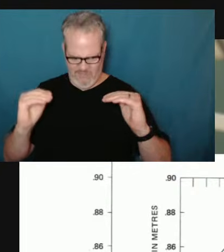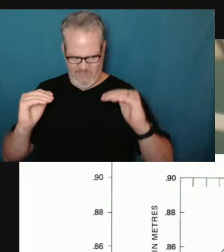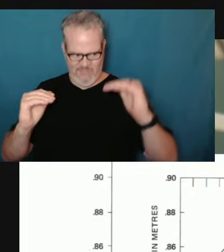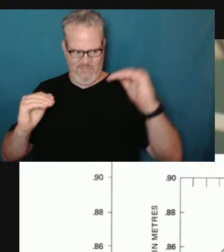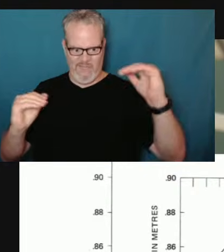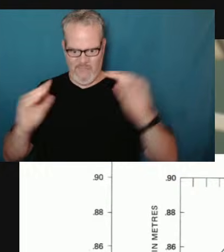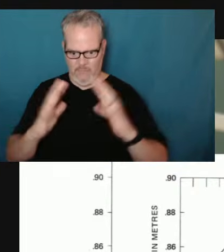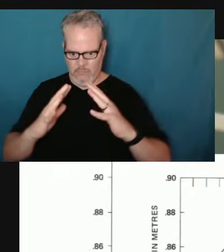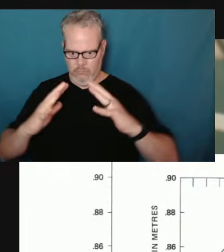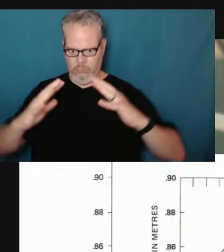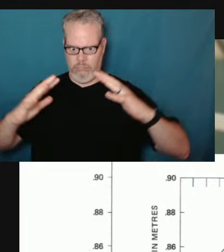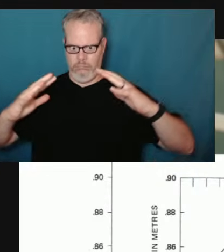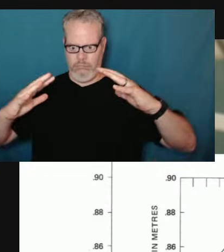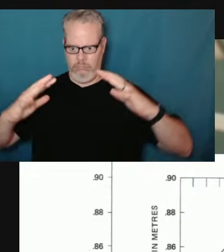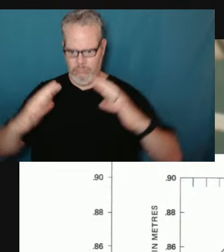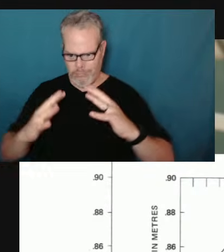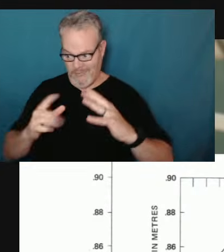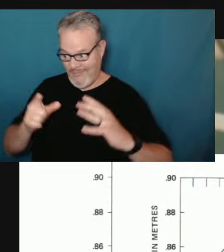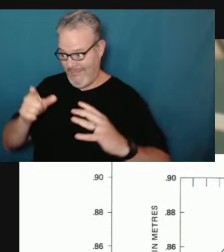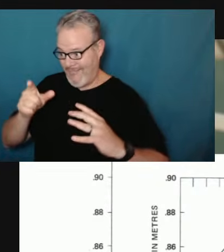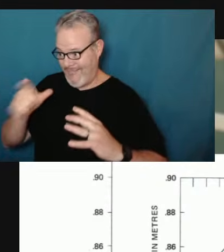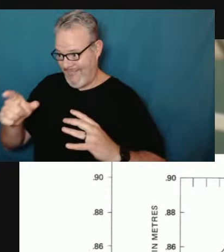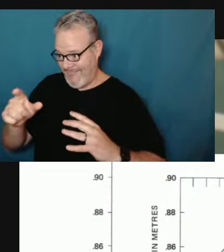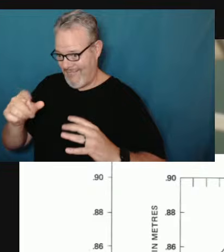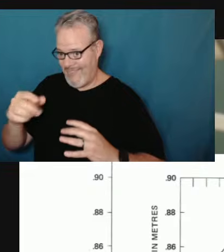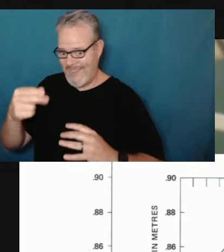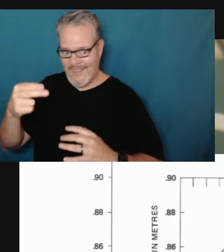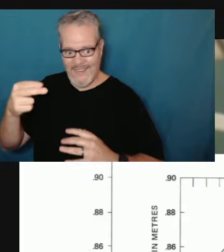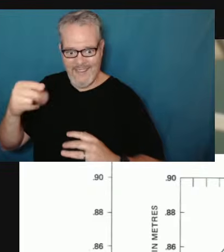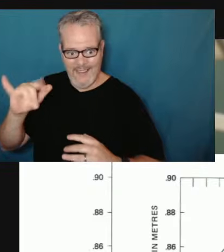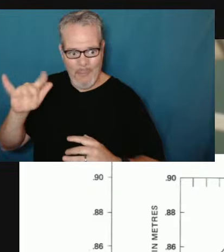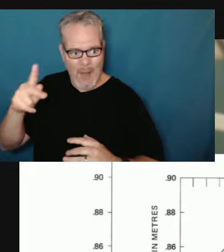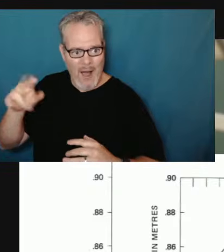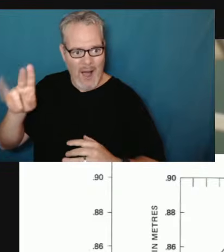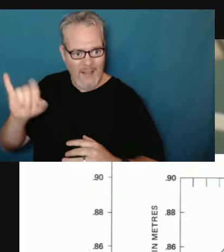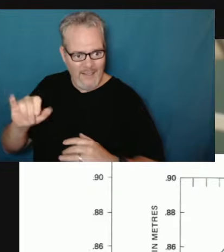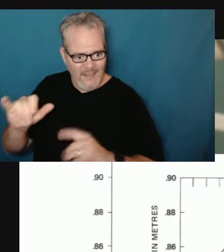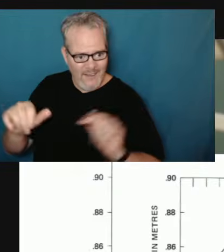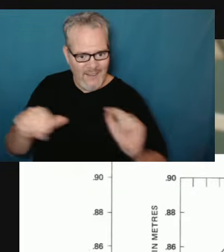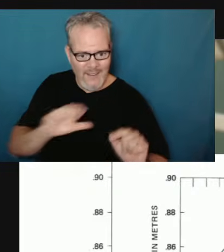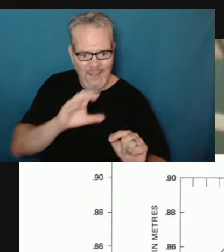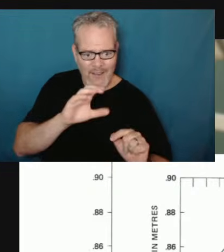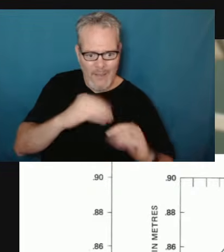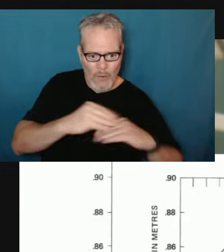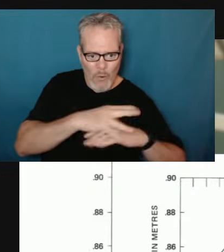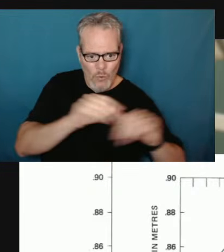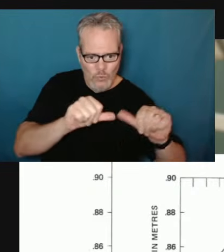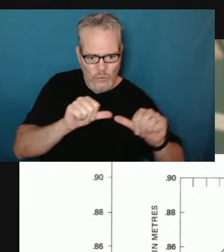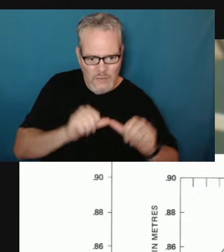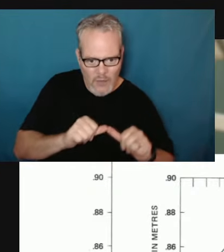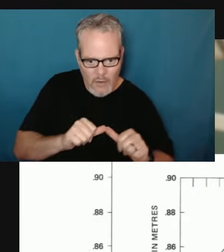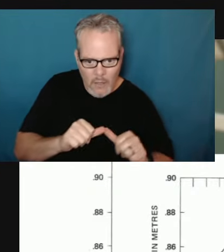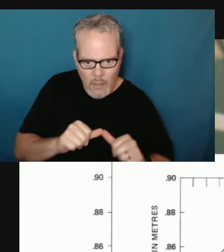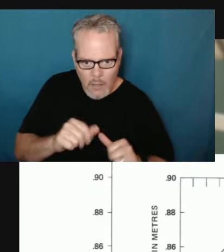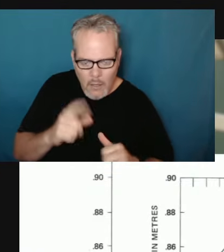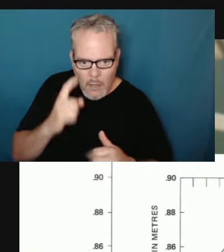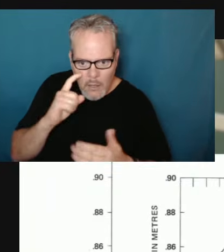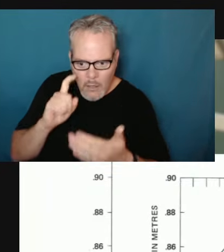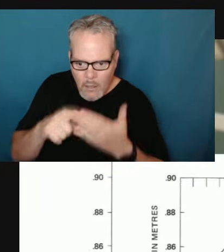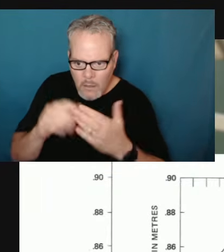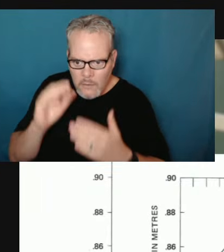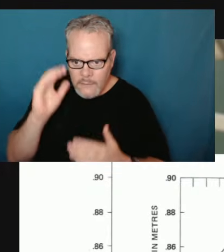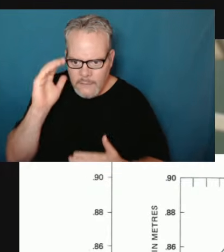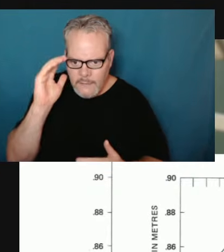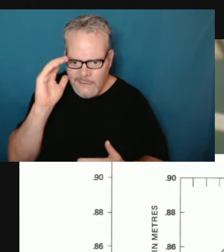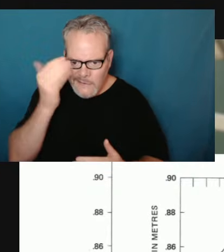coastline. And so they, in Don's words, it appeared that the flank was metastable or